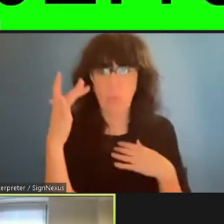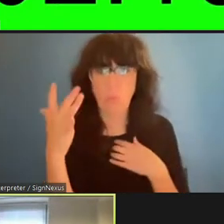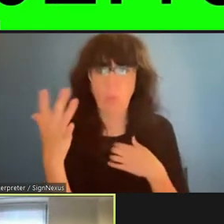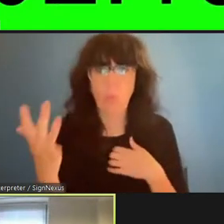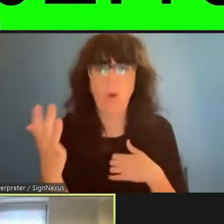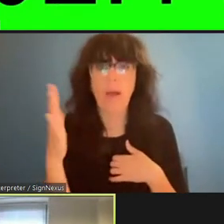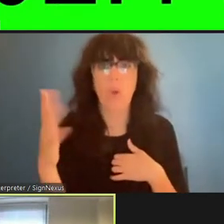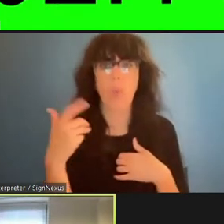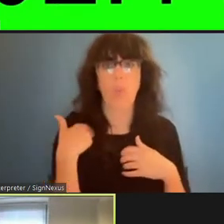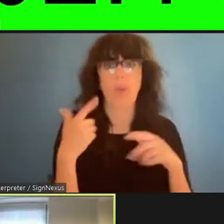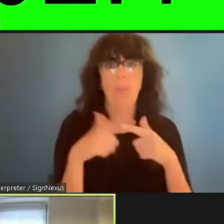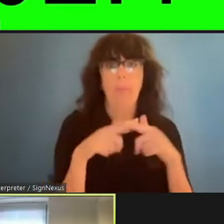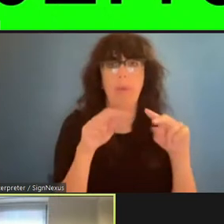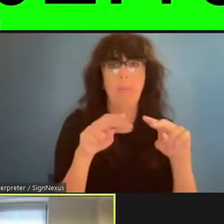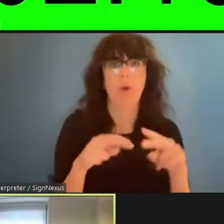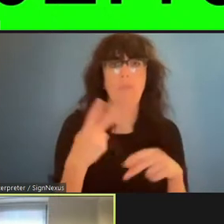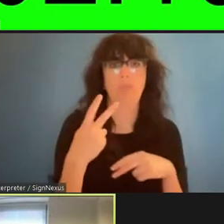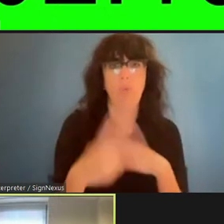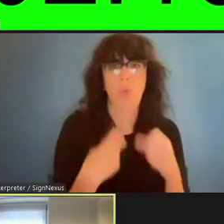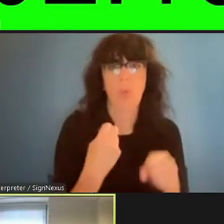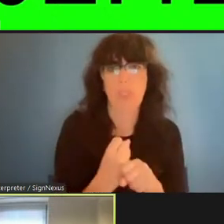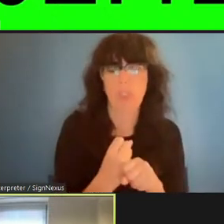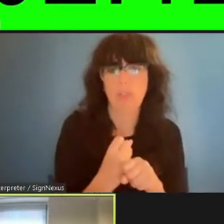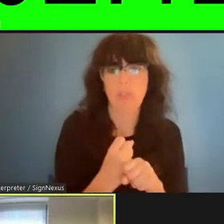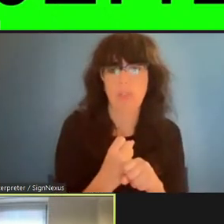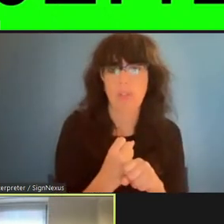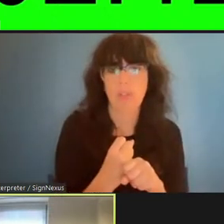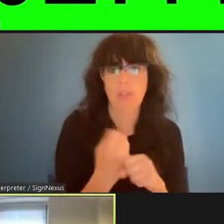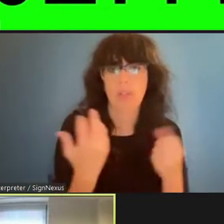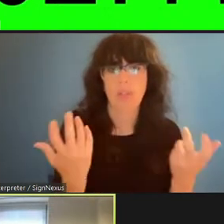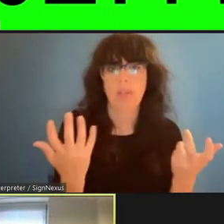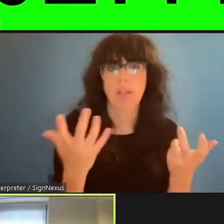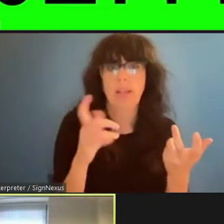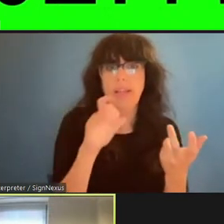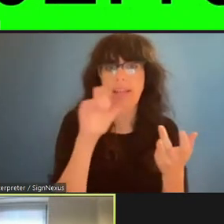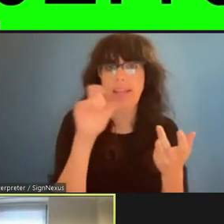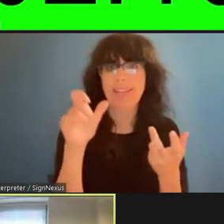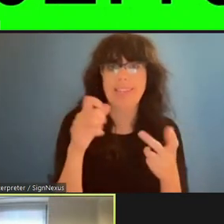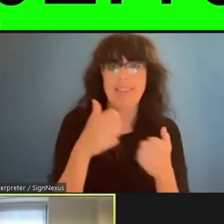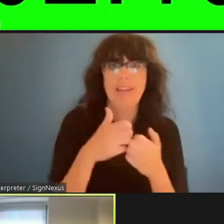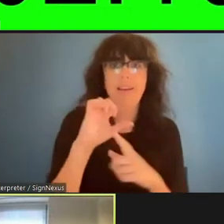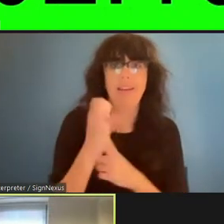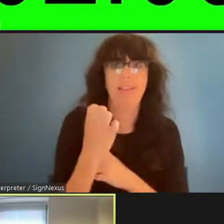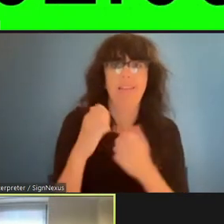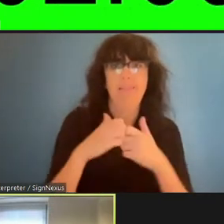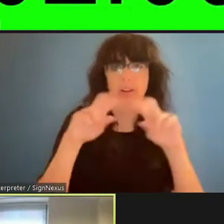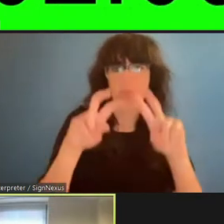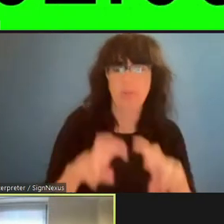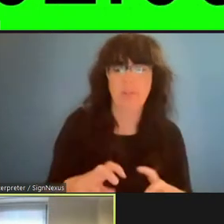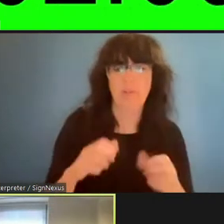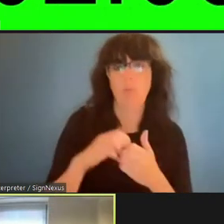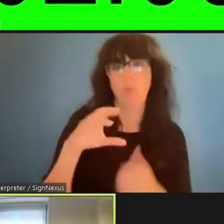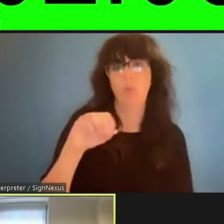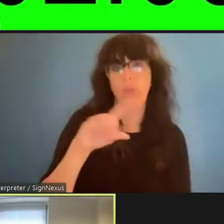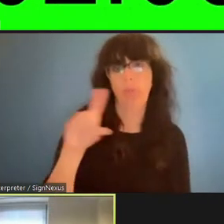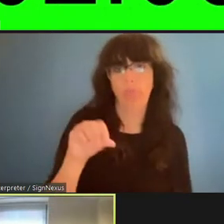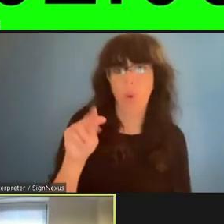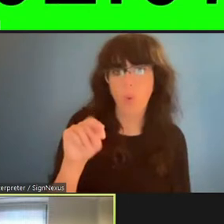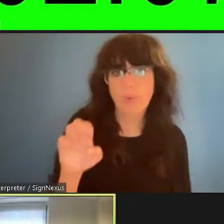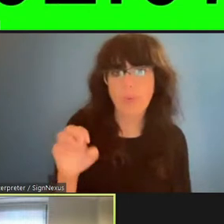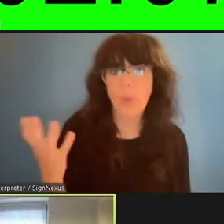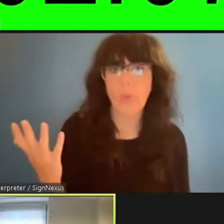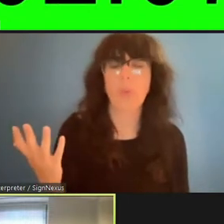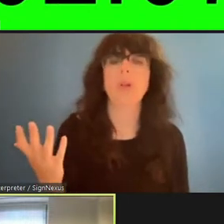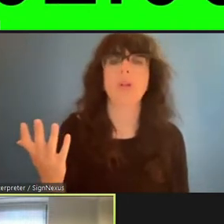to be monitoring for two years and we're not presented in the environmental assessment statement already with ozone and particulate matter